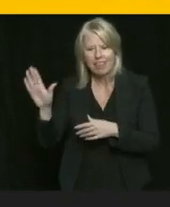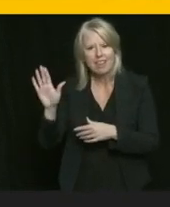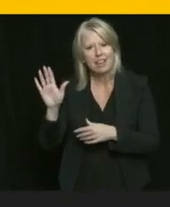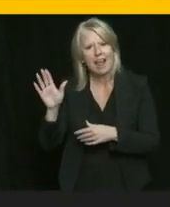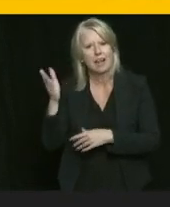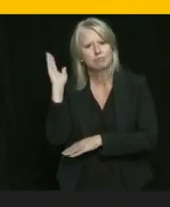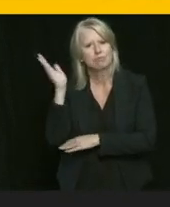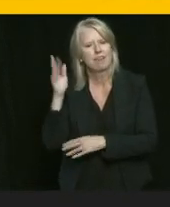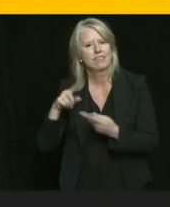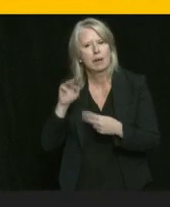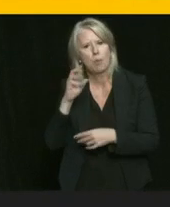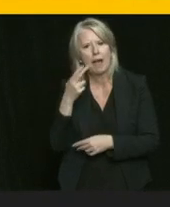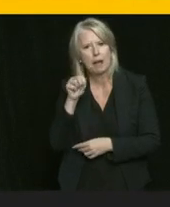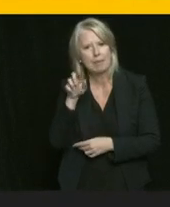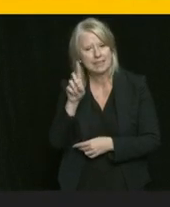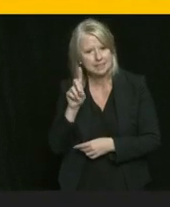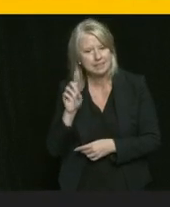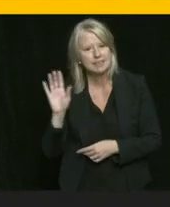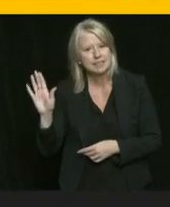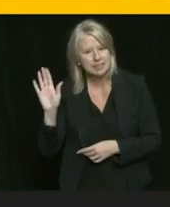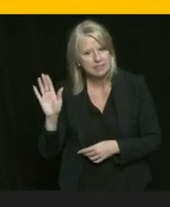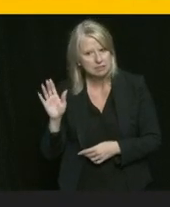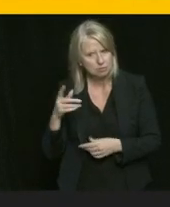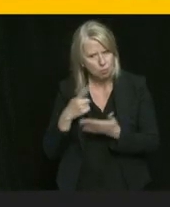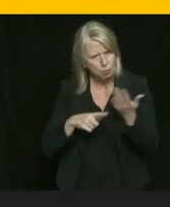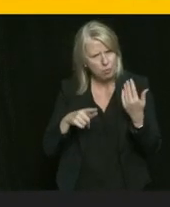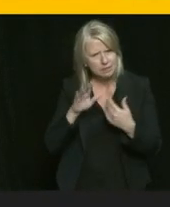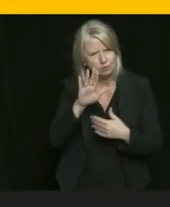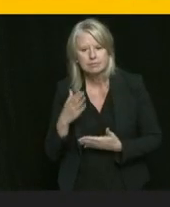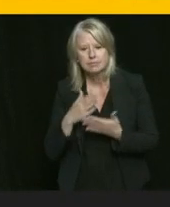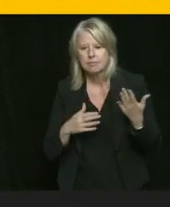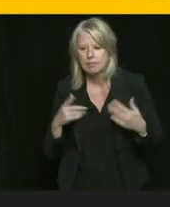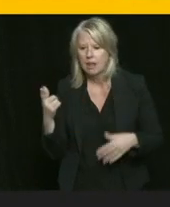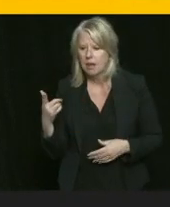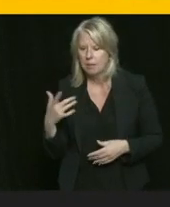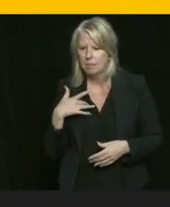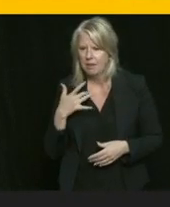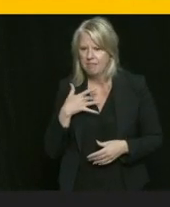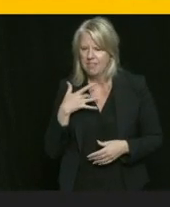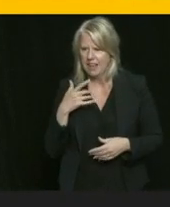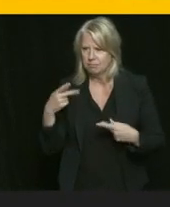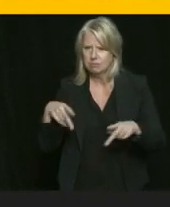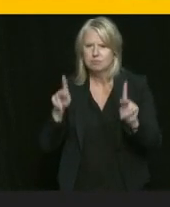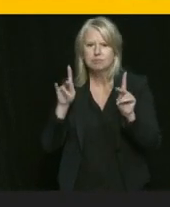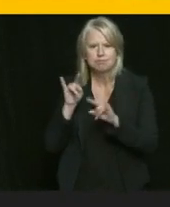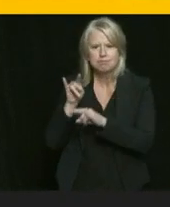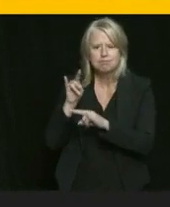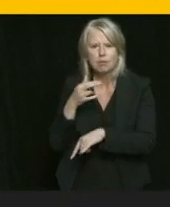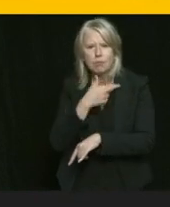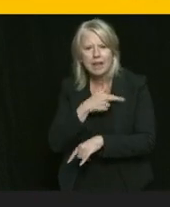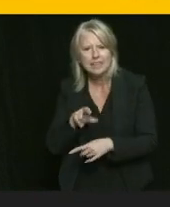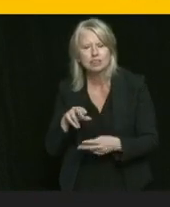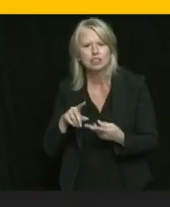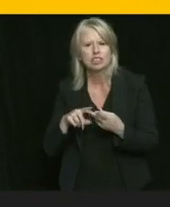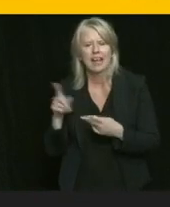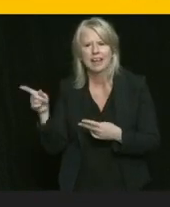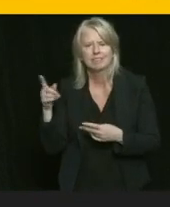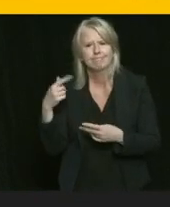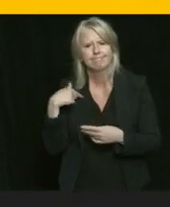to ask you what you specifically think about that. Should it be allowed religion and to make caricatures of the Prophet